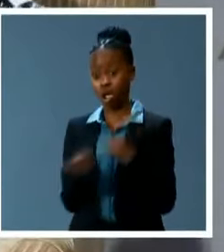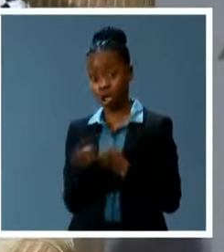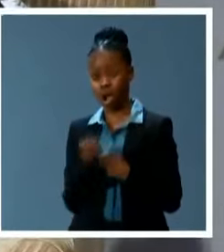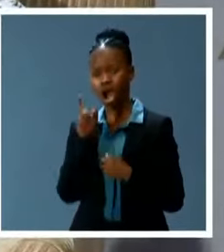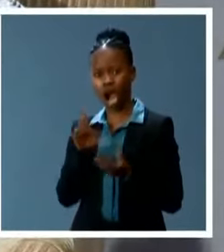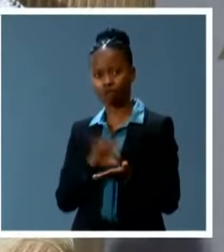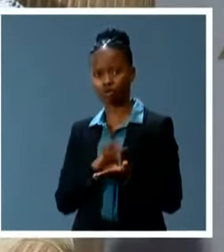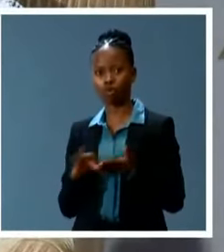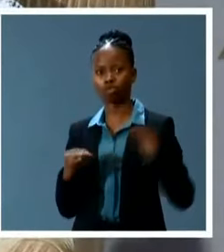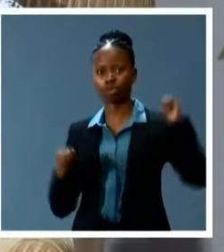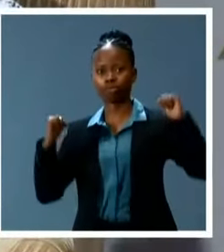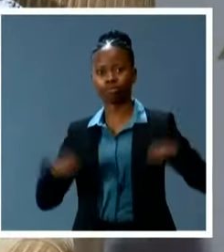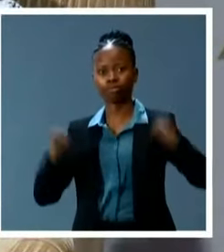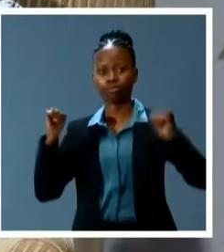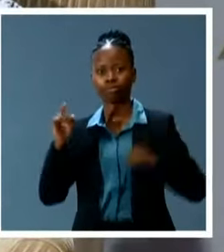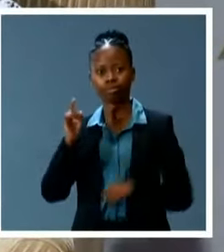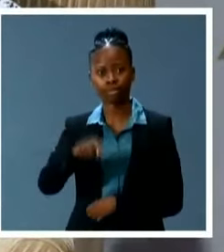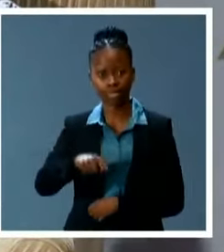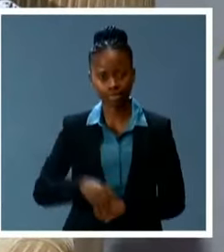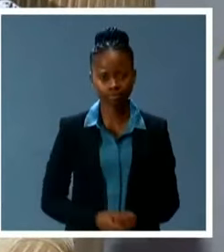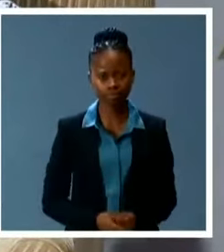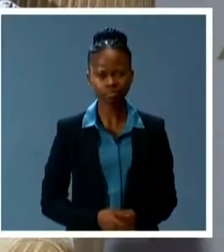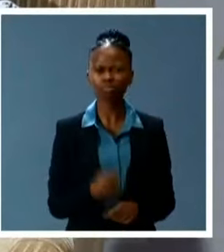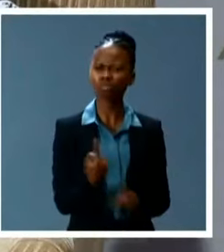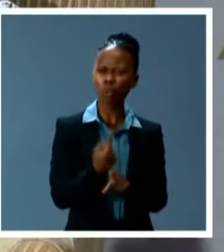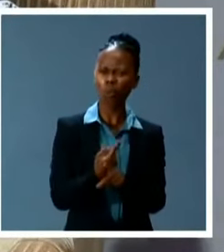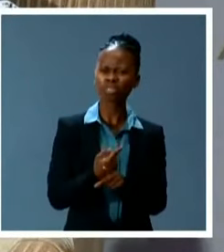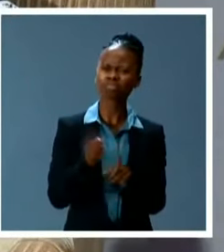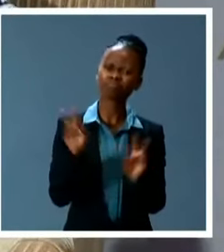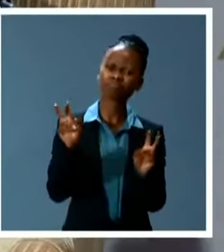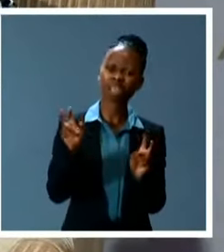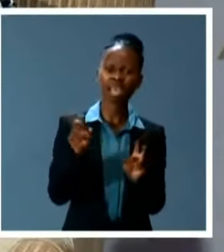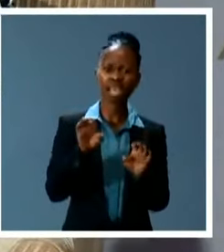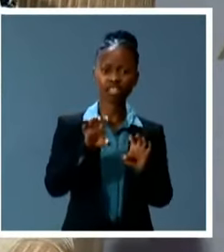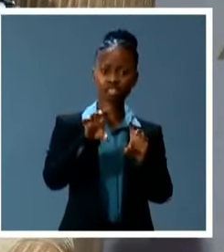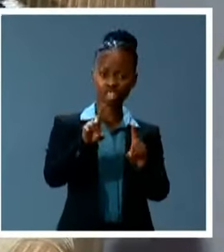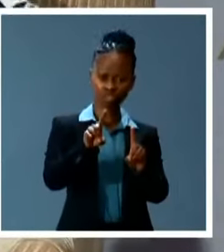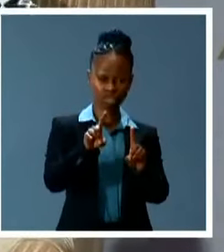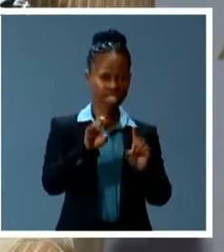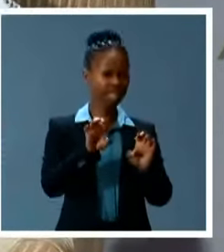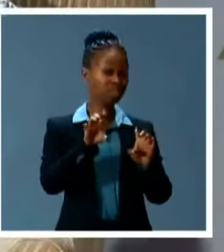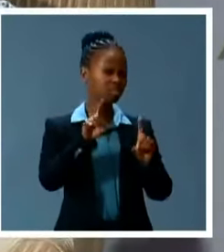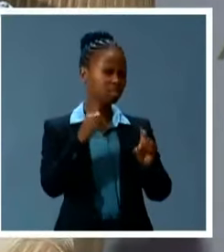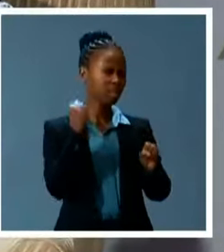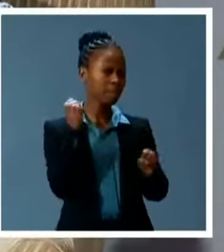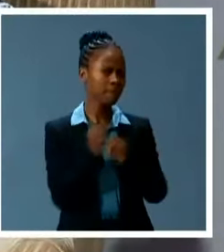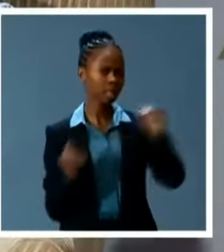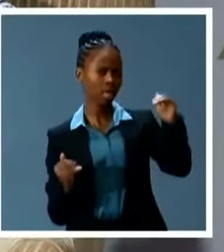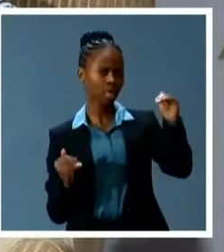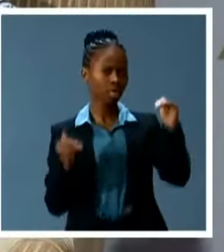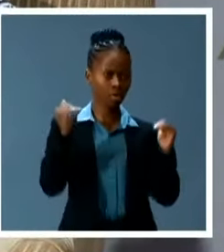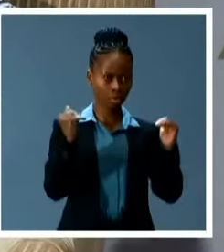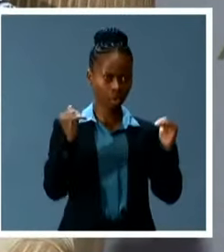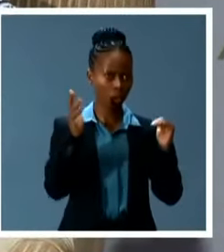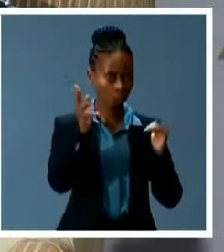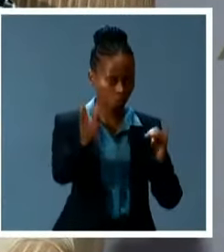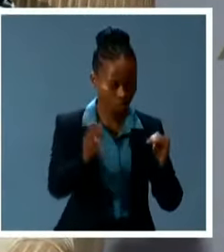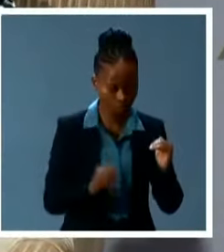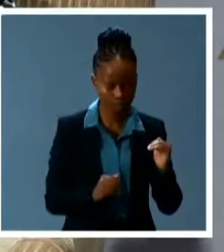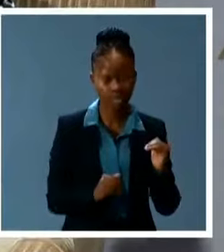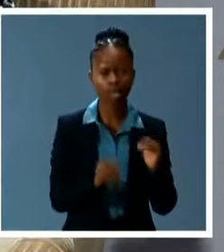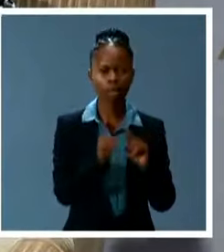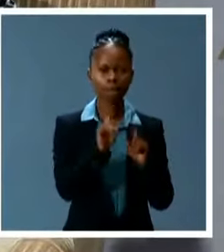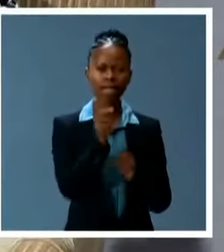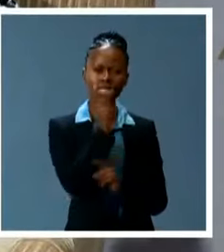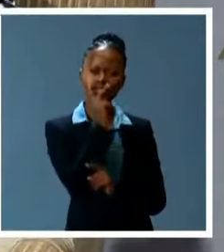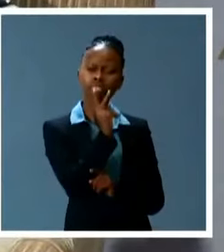Secretary General, we often speak of education as a great equalizer. You yourself have just quoted Nelson Mandela. But we see in many